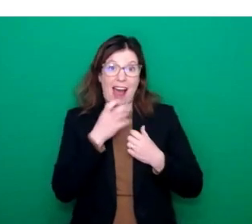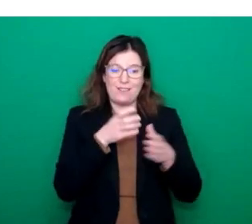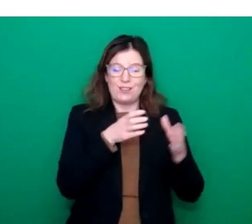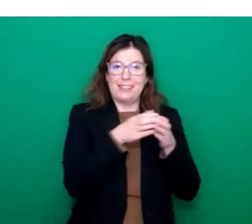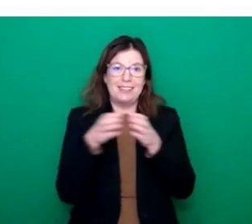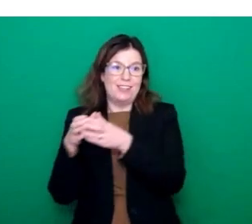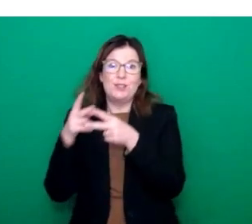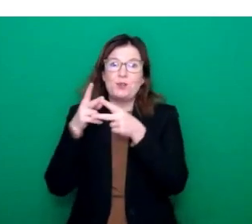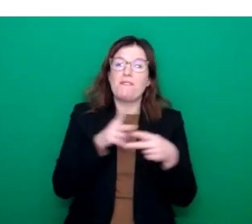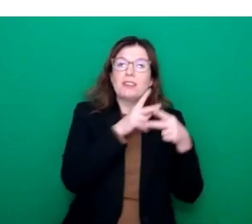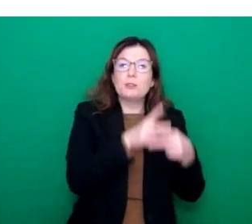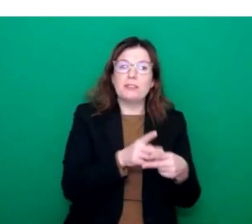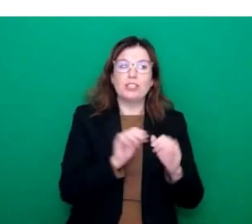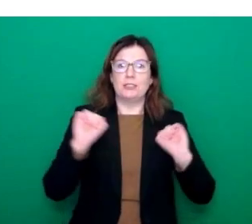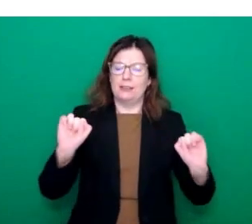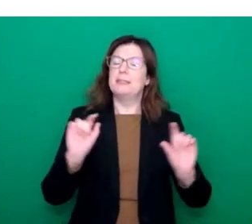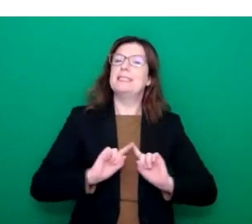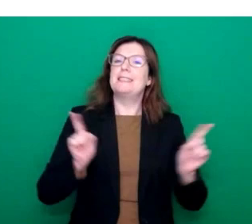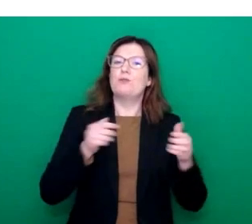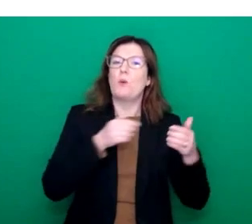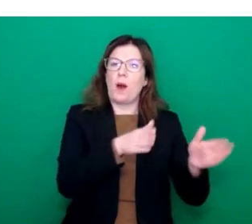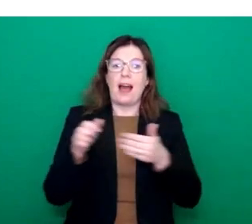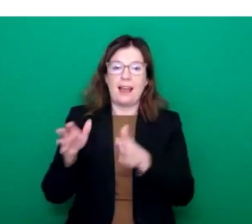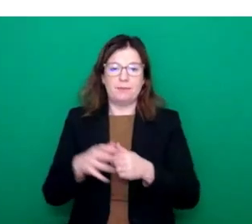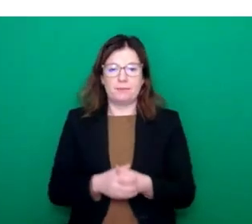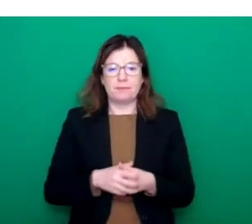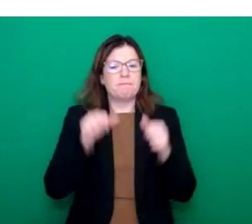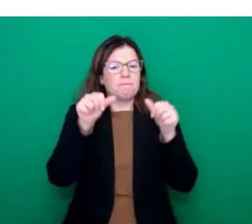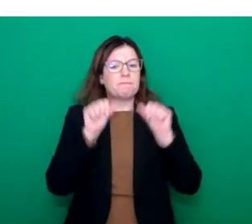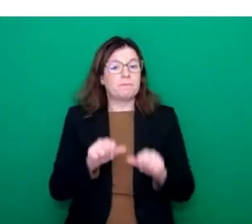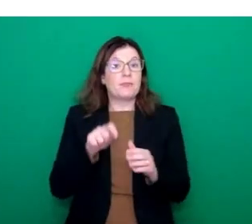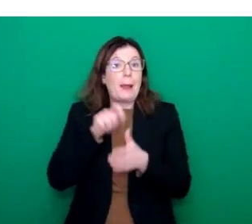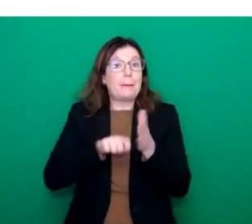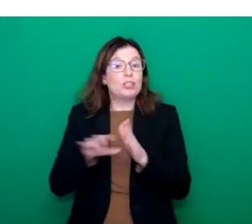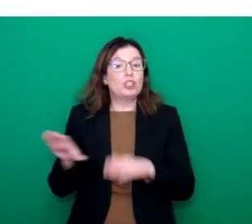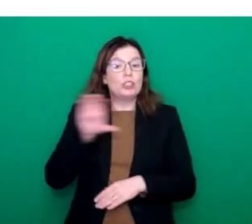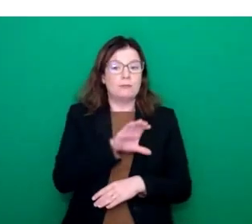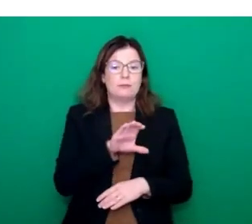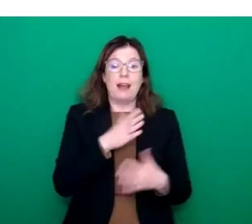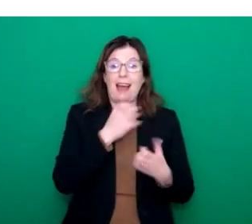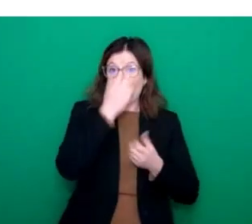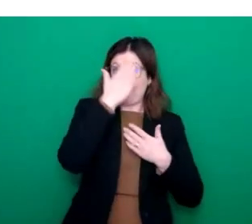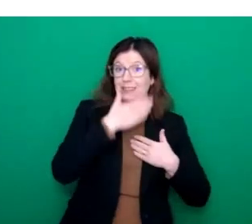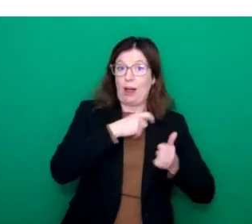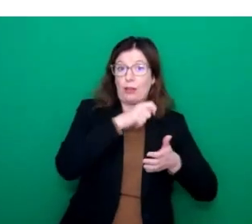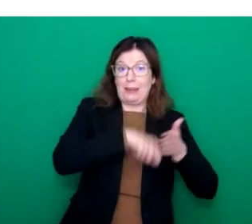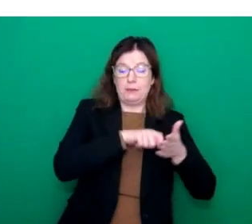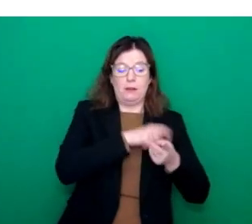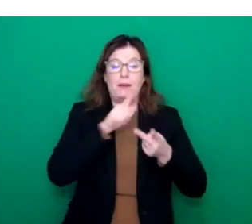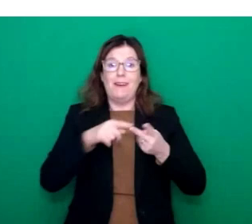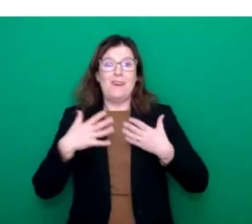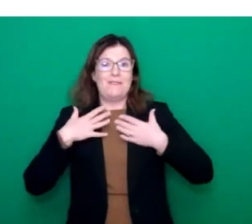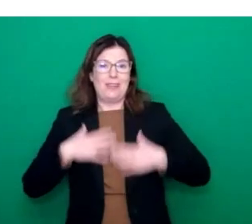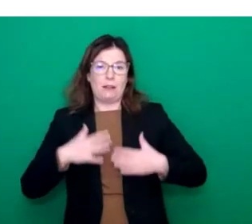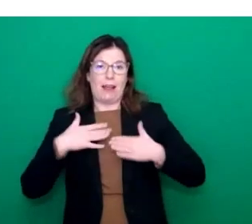a different type of supervision. Commissioning. At the moment, we have mental health commissioners, we have physical health